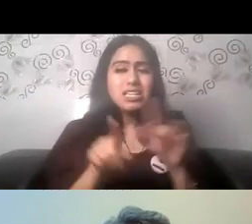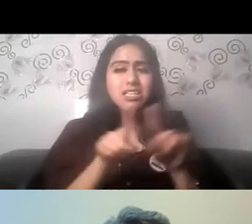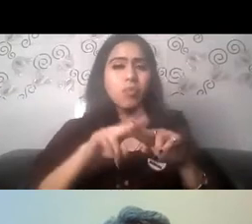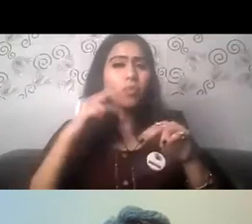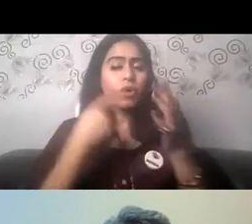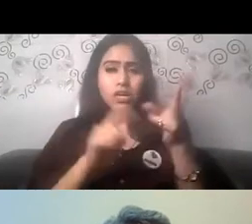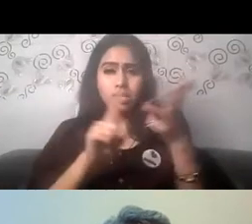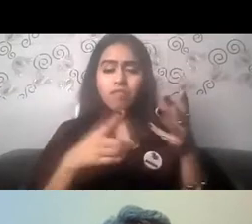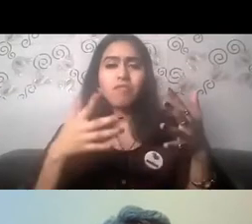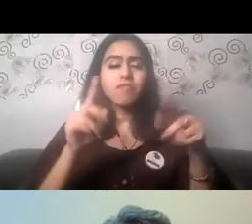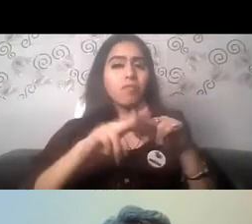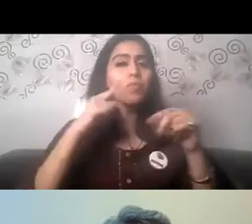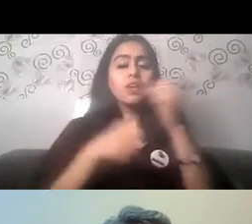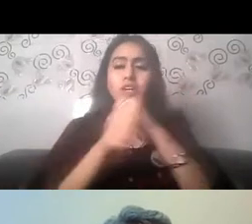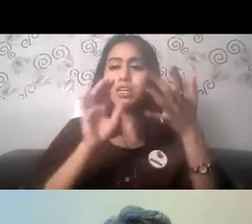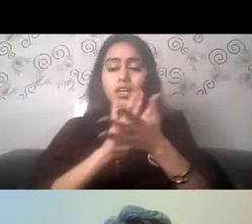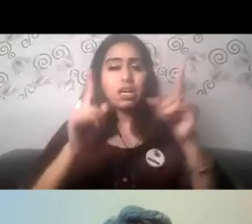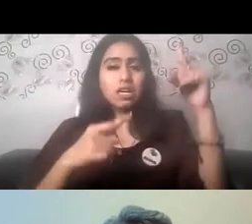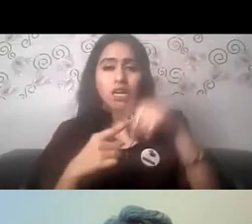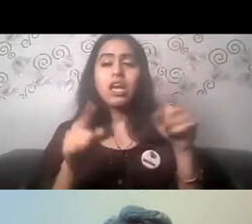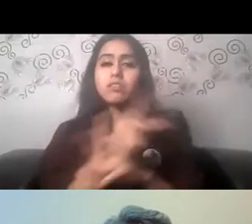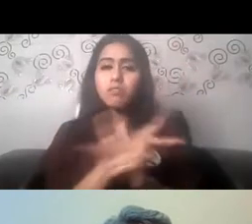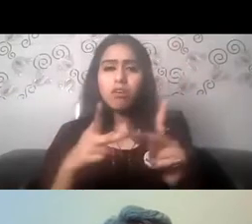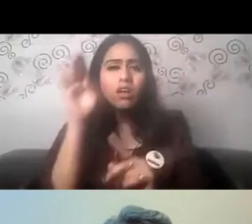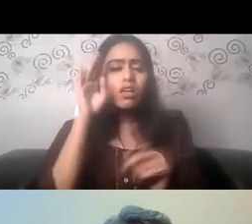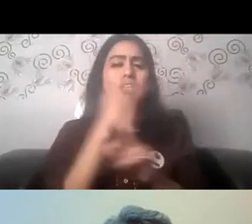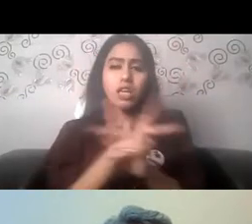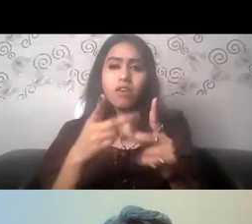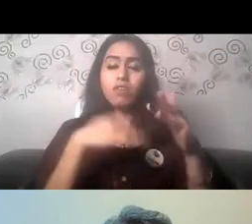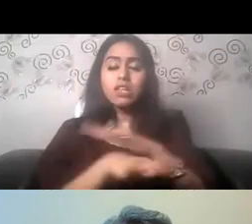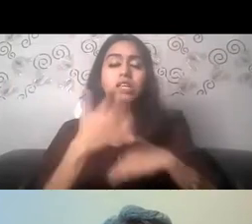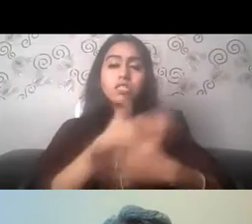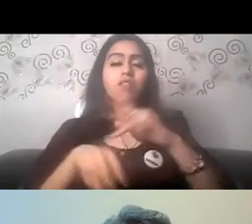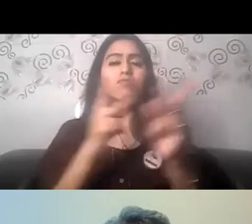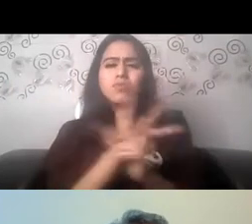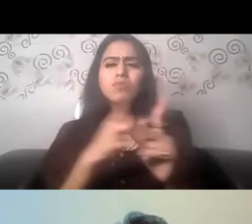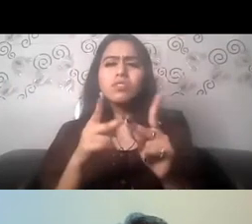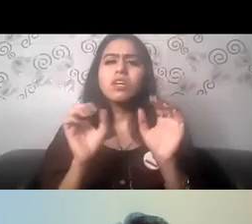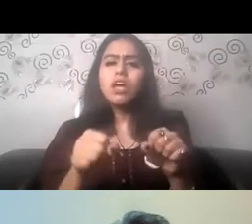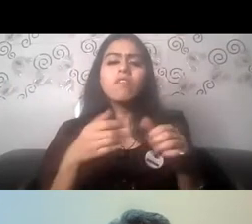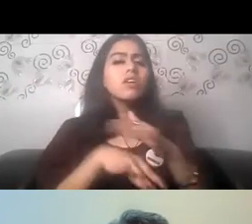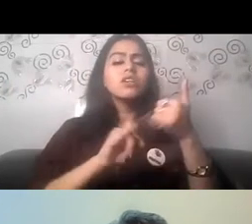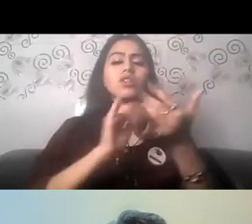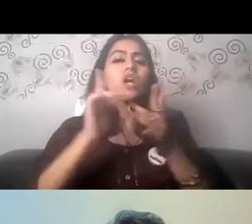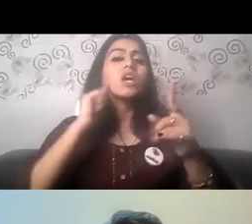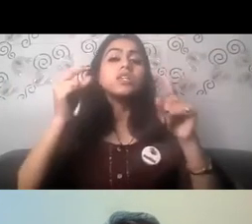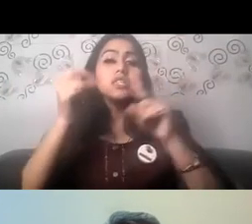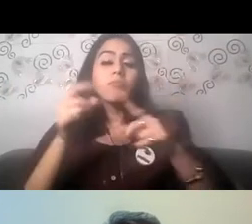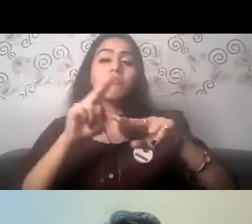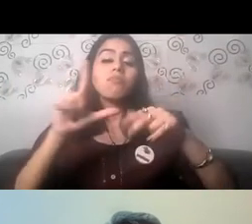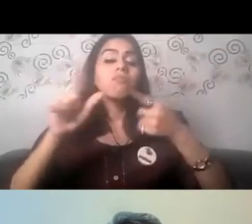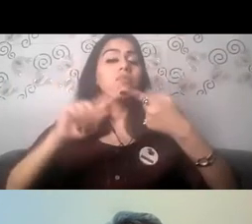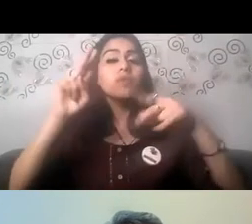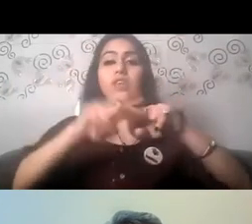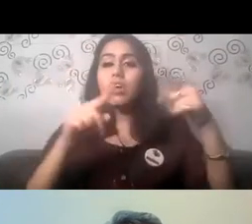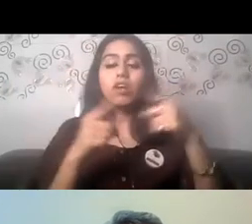organizations like ourselves to kind of ad hoc do audits and disabled user testing, etc. That shift left means that you have to have the right tooling,